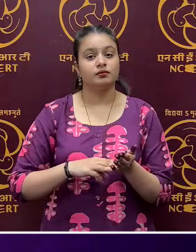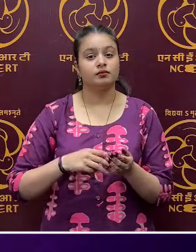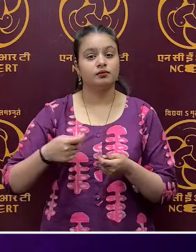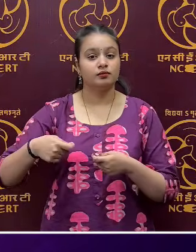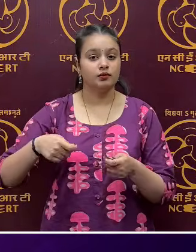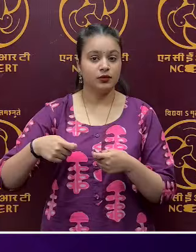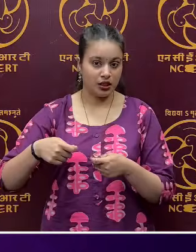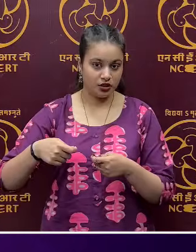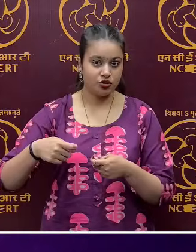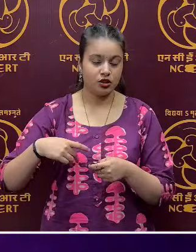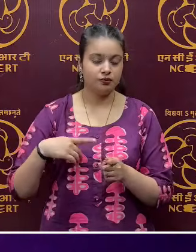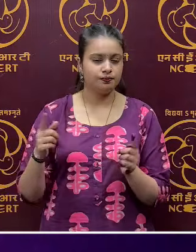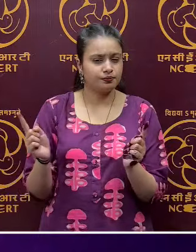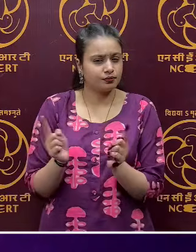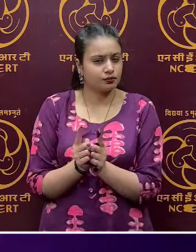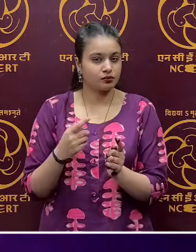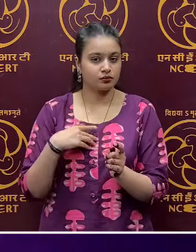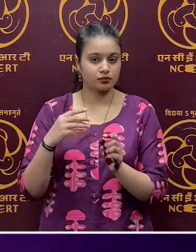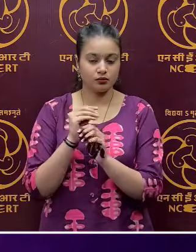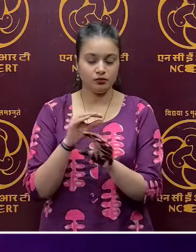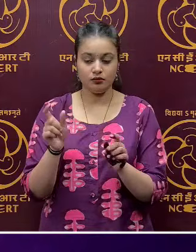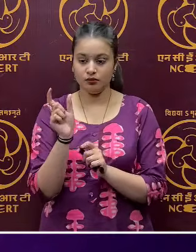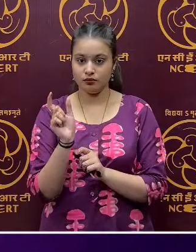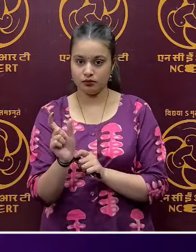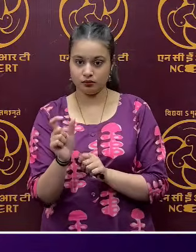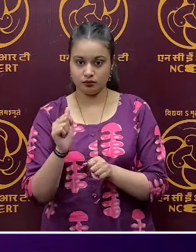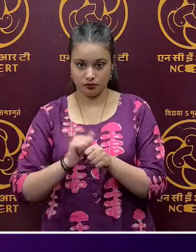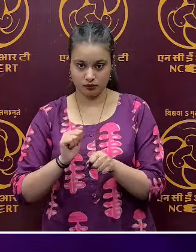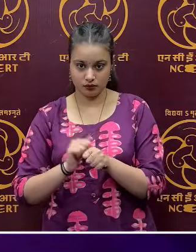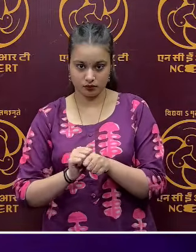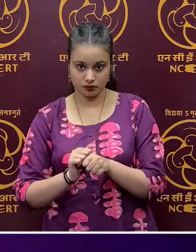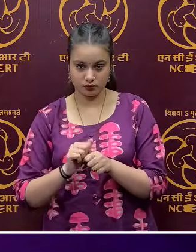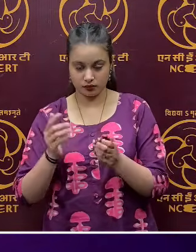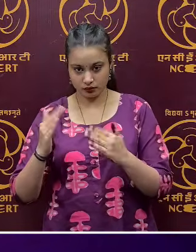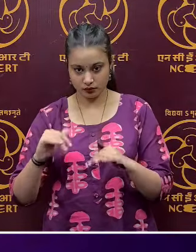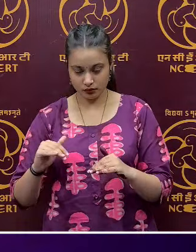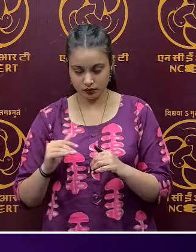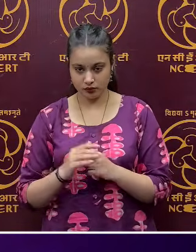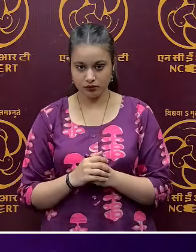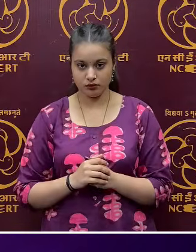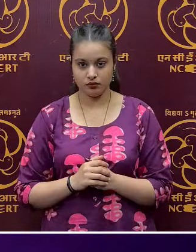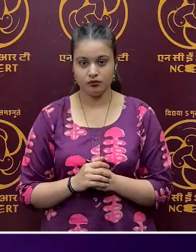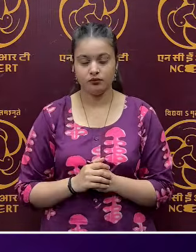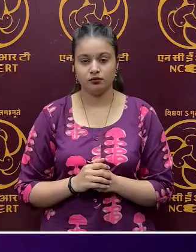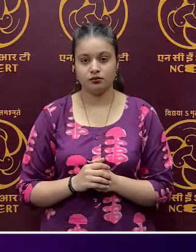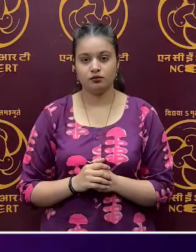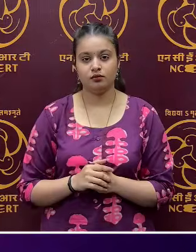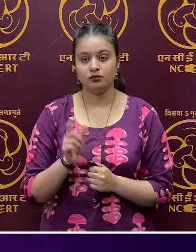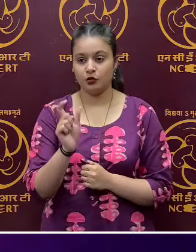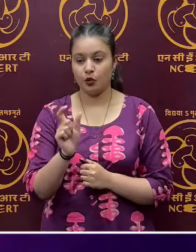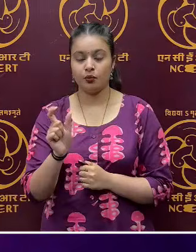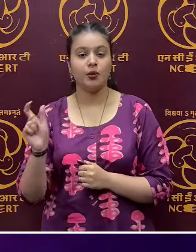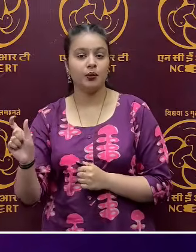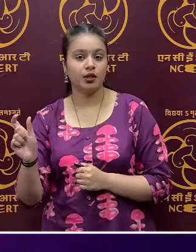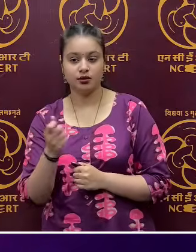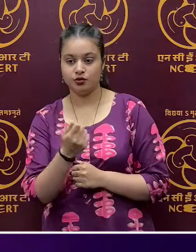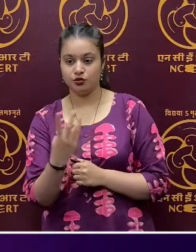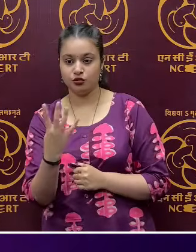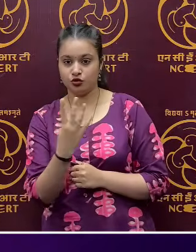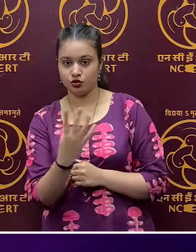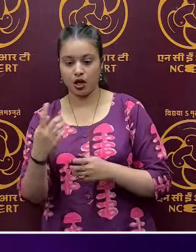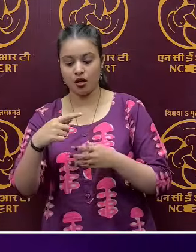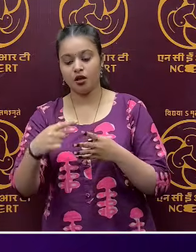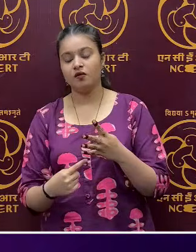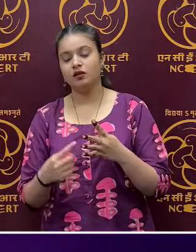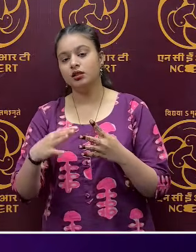a brief dash to the work at hand. Illusion, delusion, illusion, allusion. This will